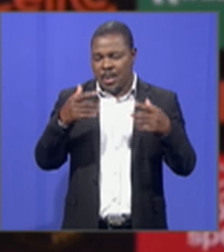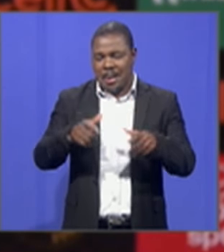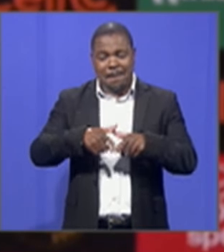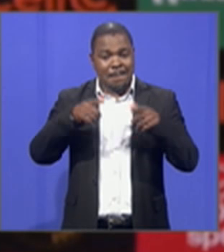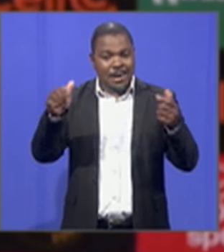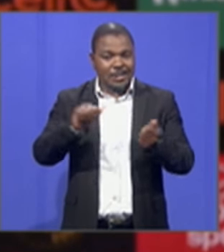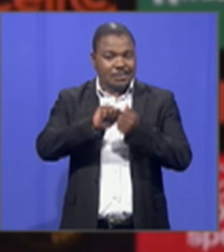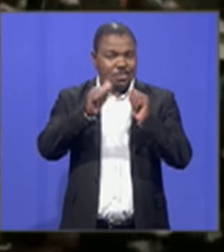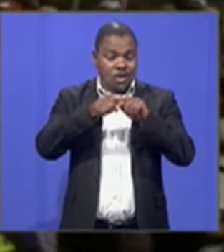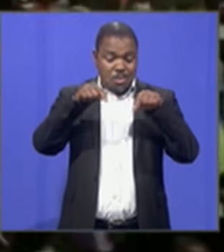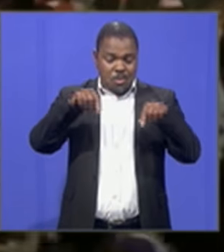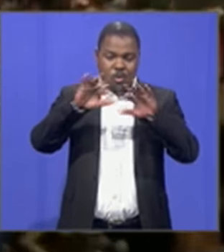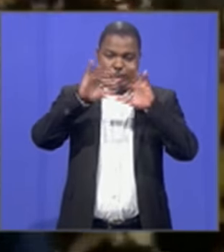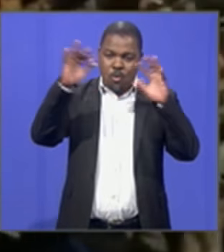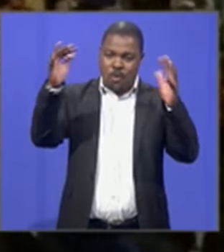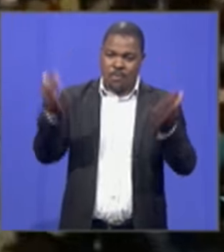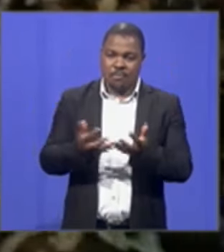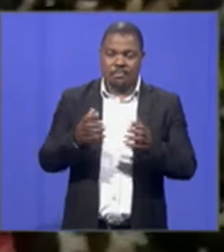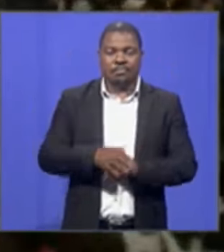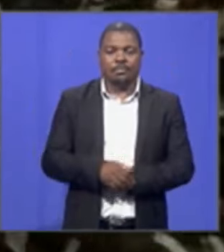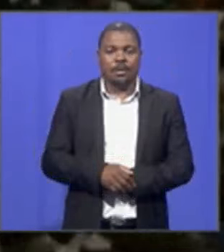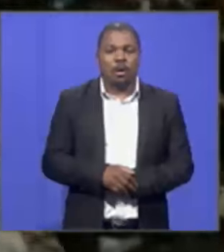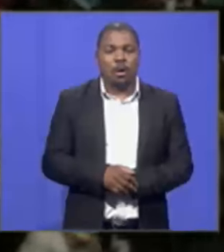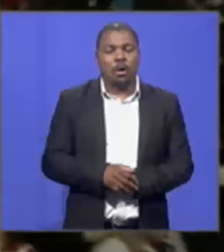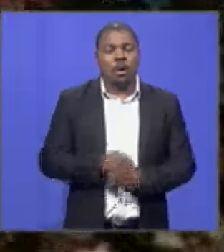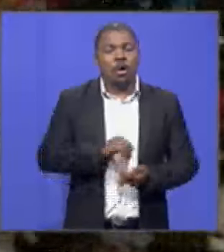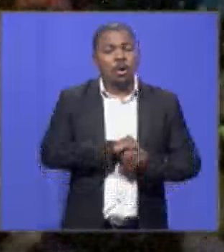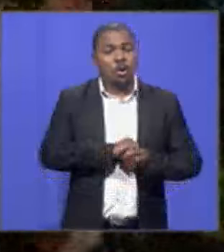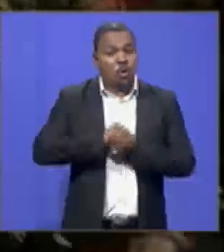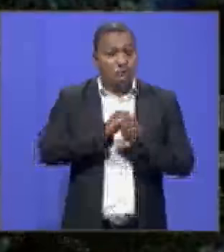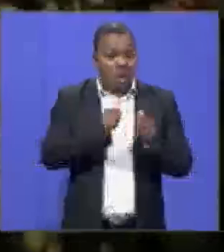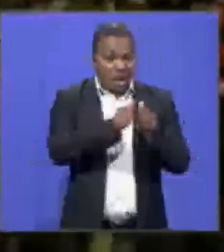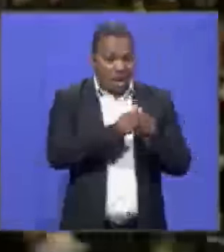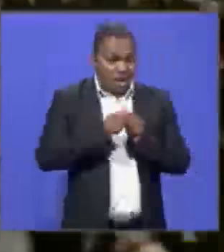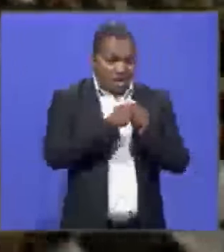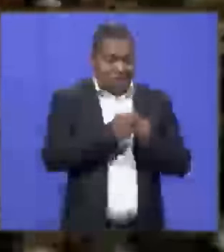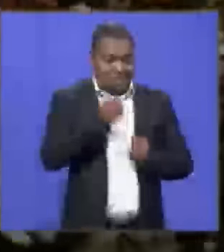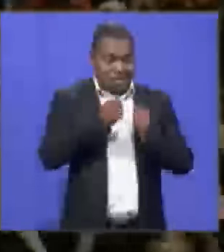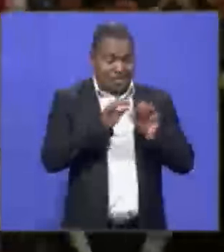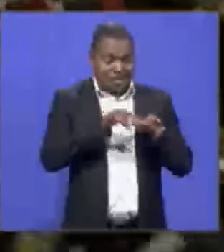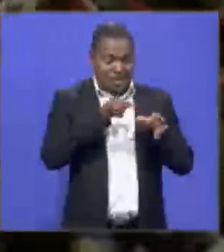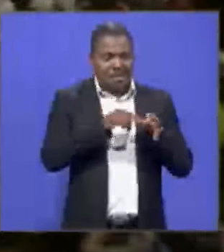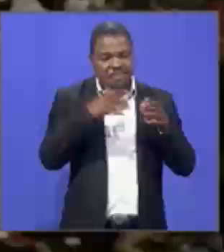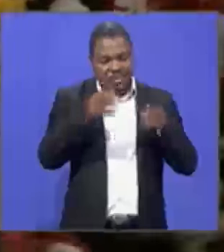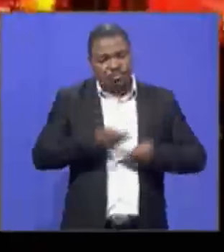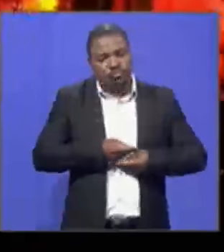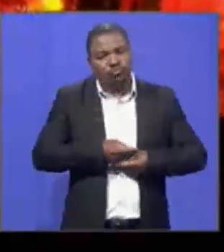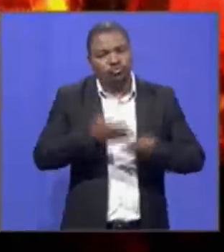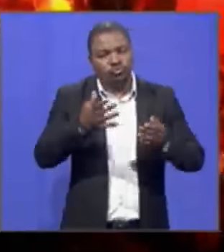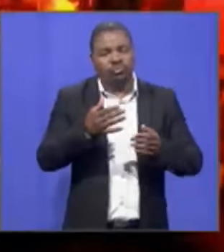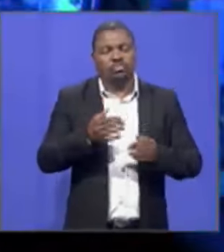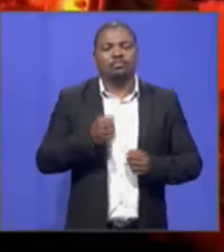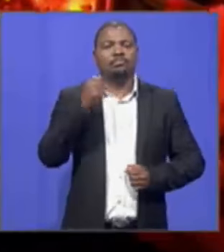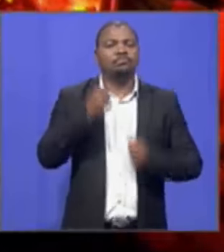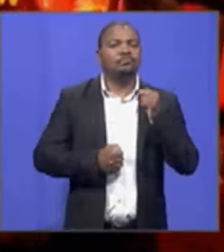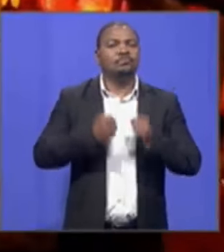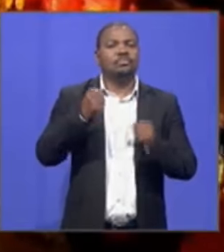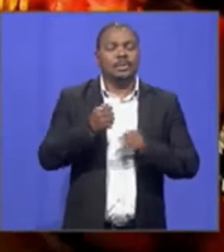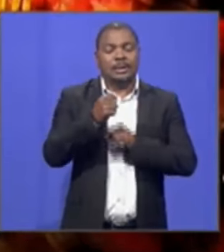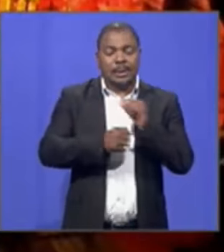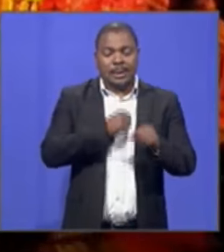sporting events on earth. Comrades Marathon Association e tšwetše pele ka go thakgola moketimo wa Comrades o